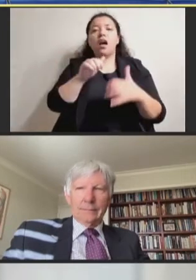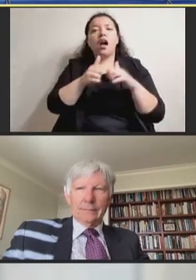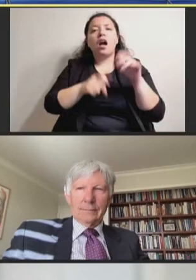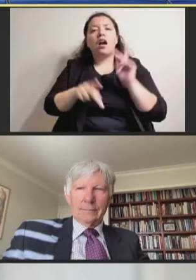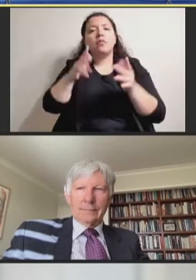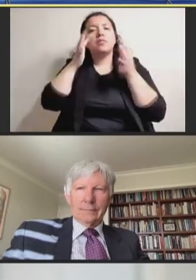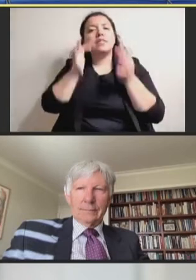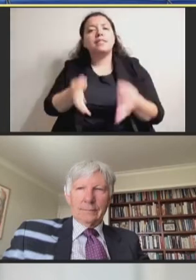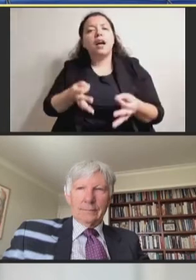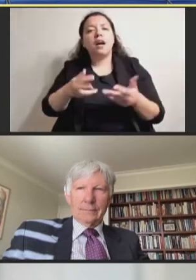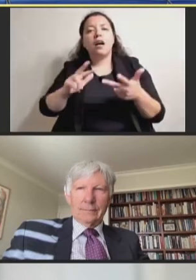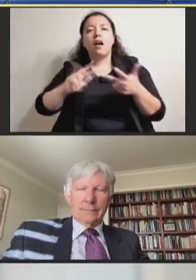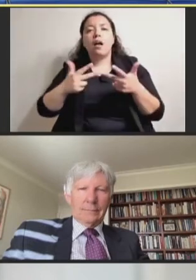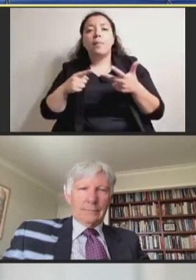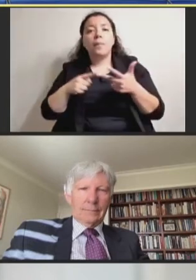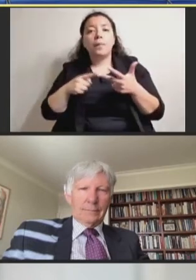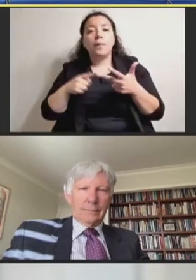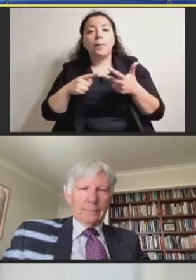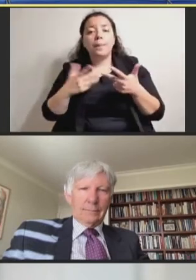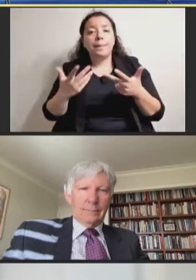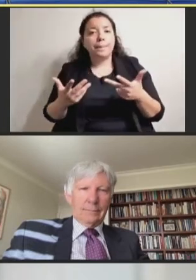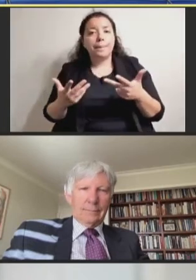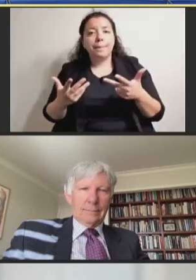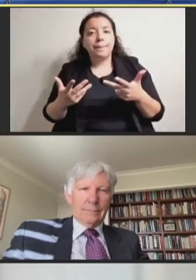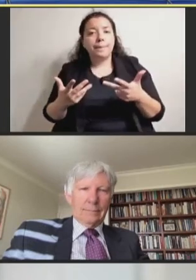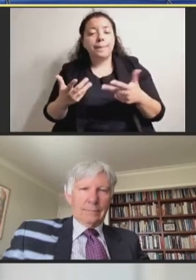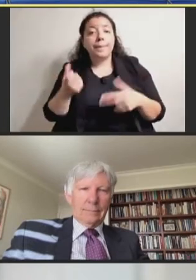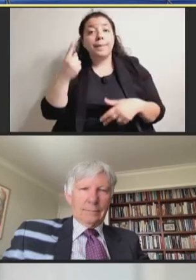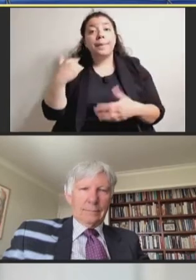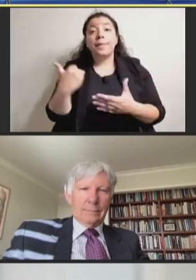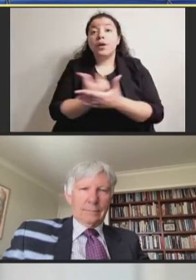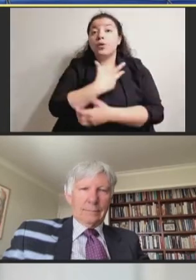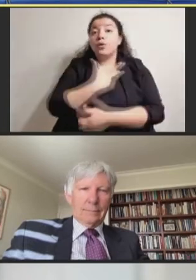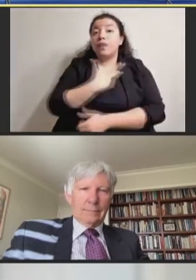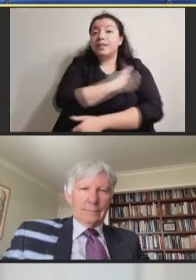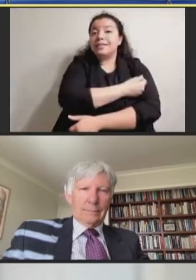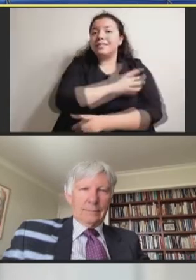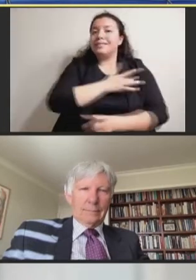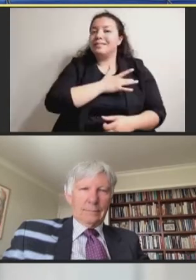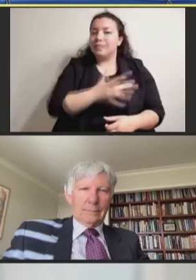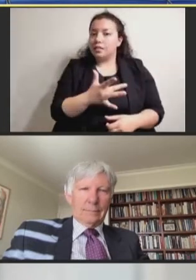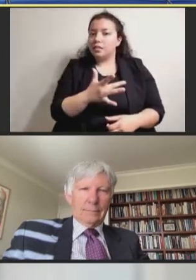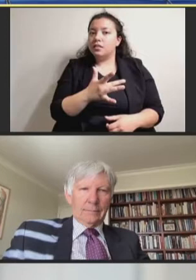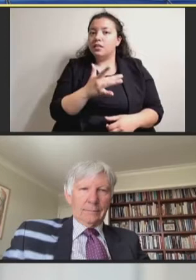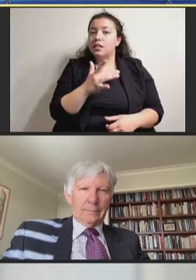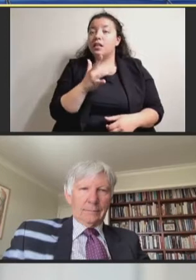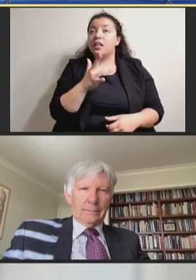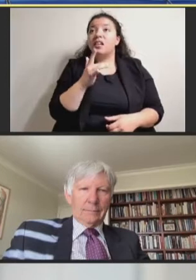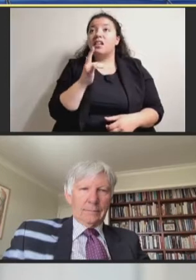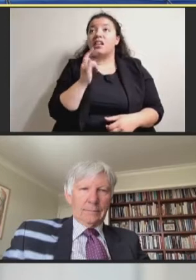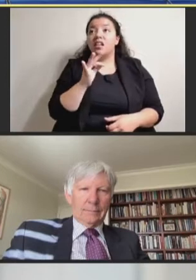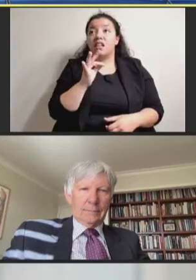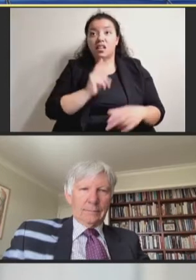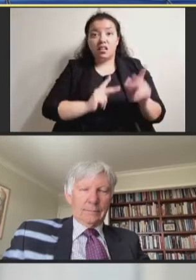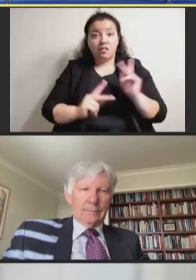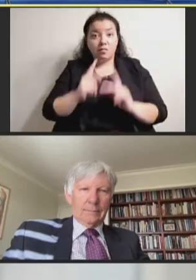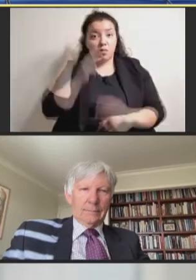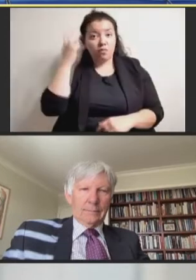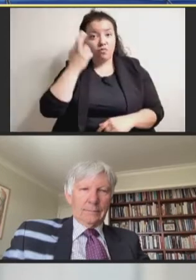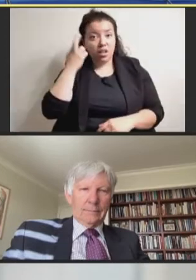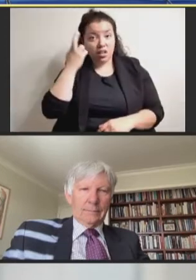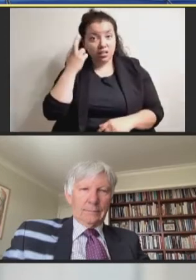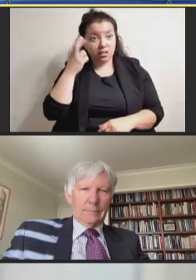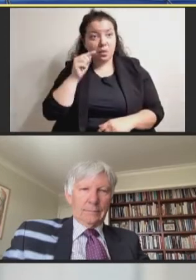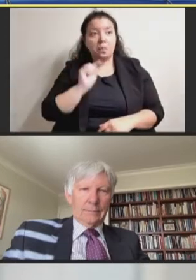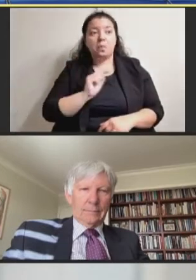vaccinations, particularly if they hear that COVID infections among people